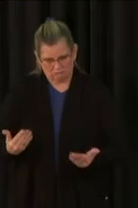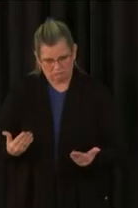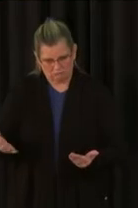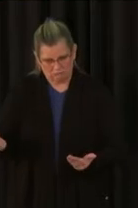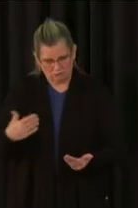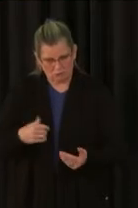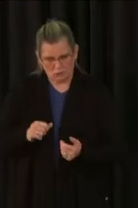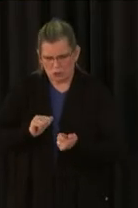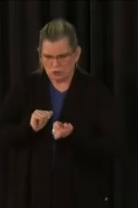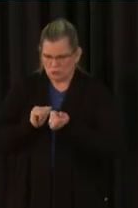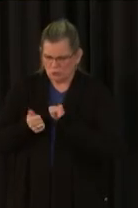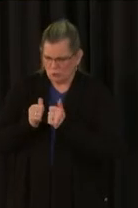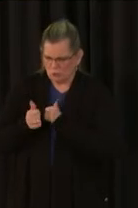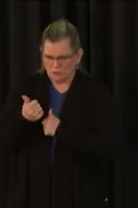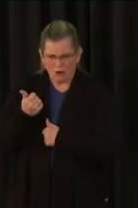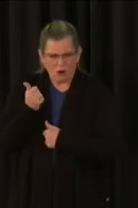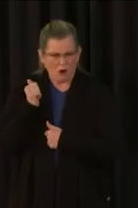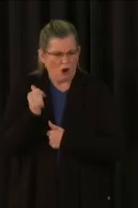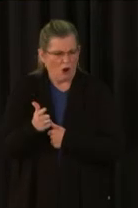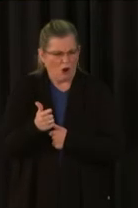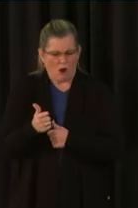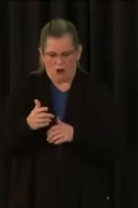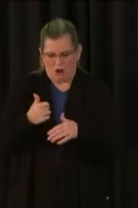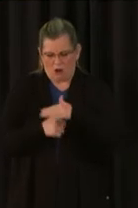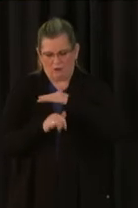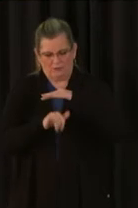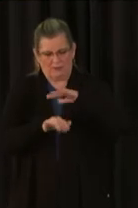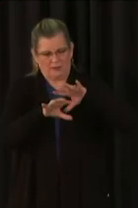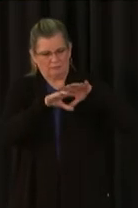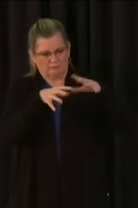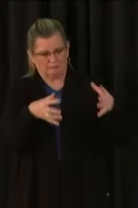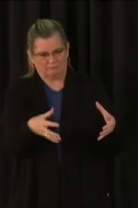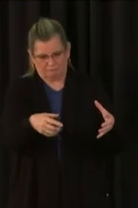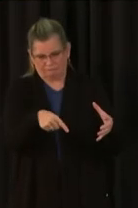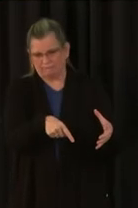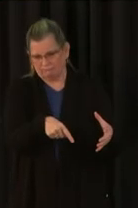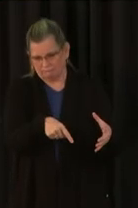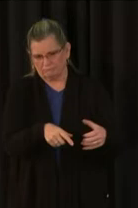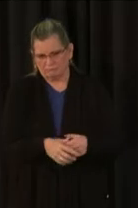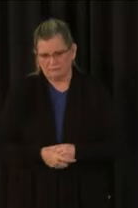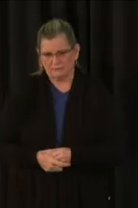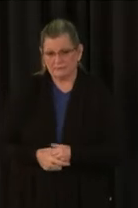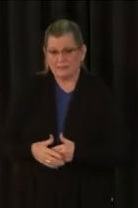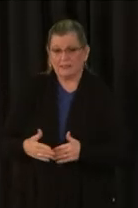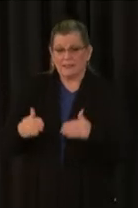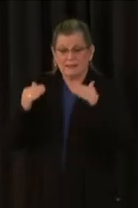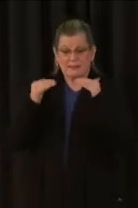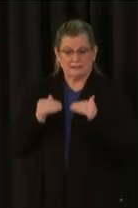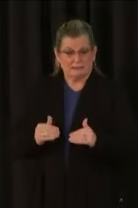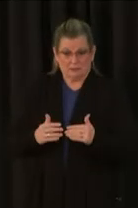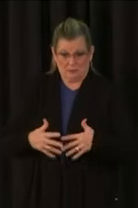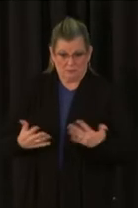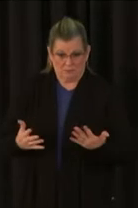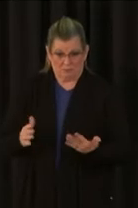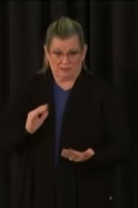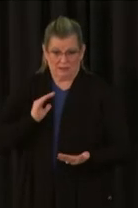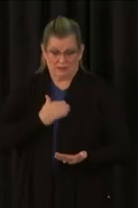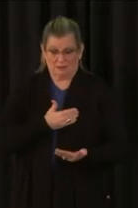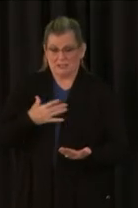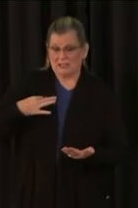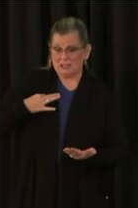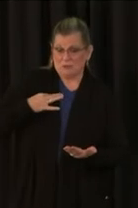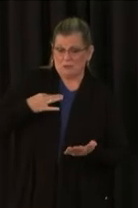as well. They all fall under this category, okay? Up next is our